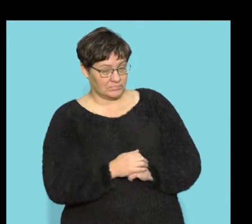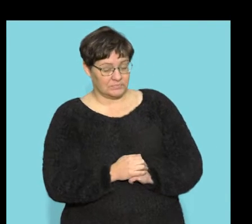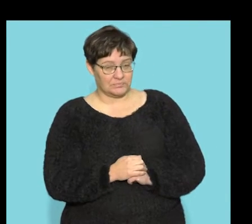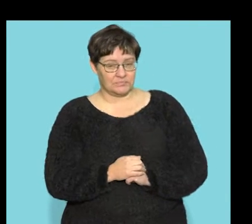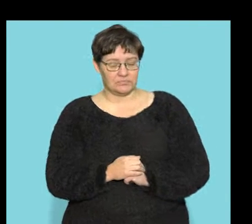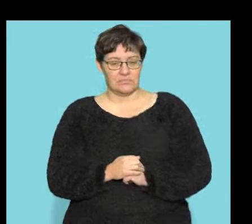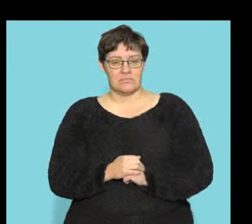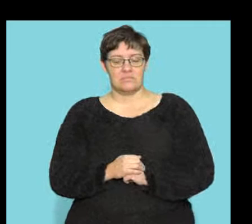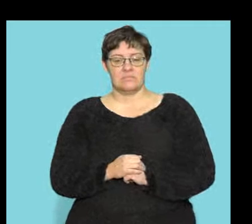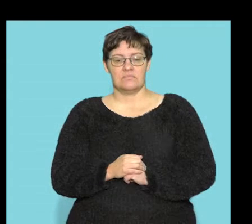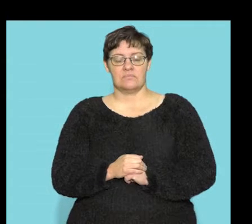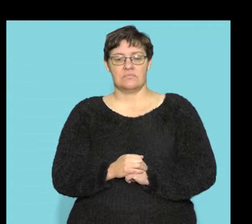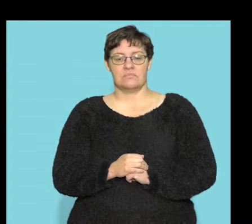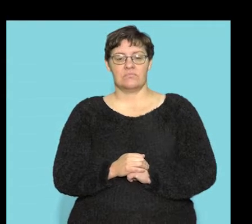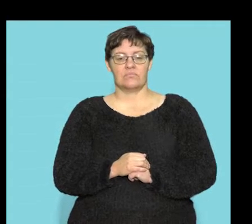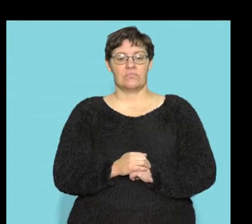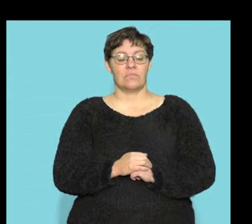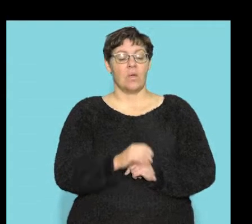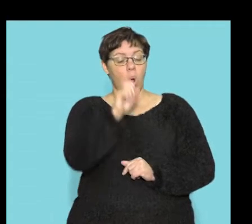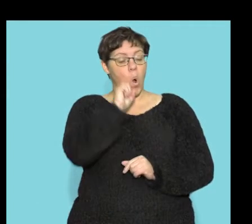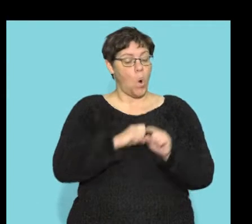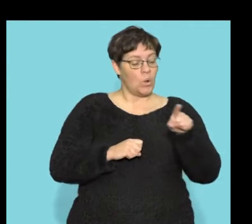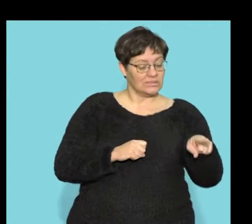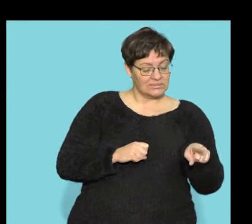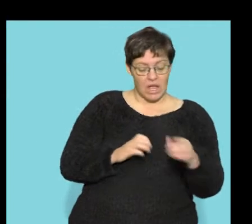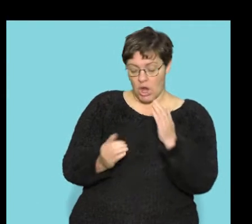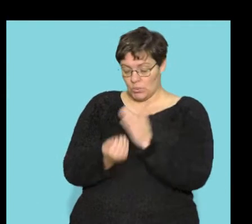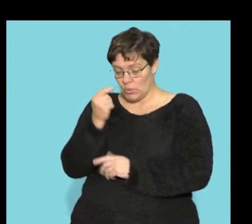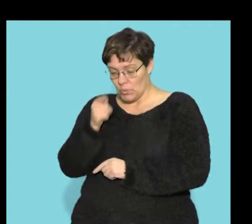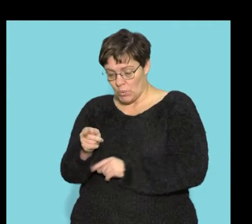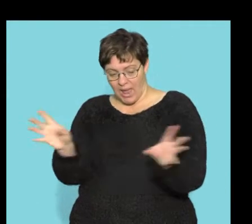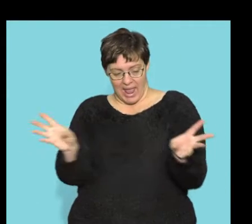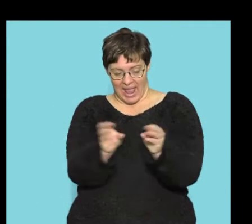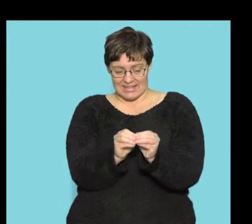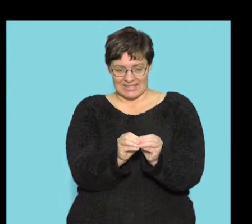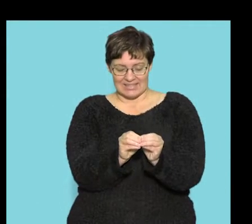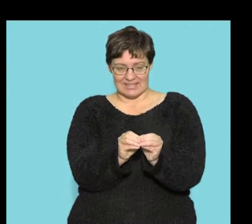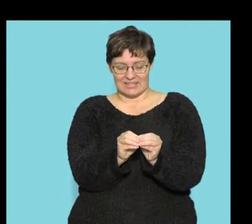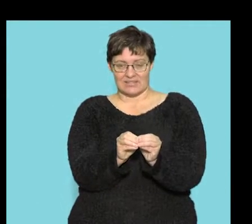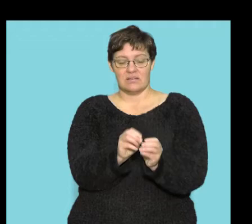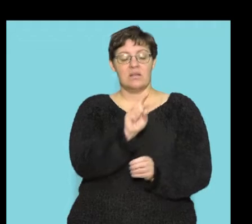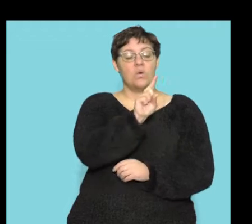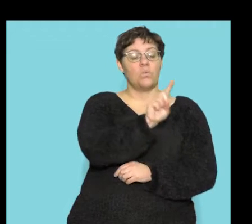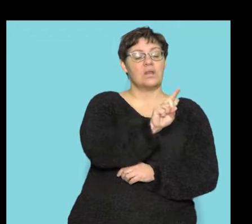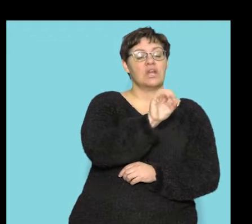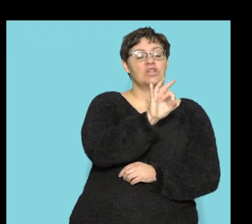is very important. We add the old plus the new to give us a figure